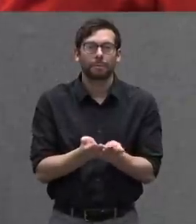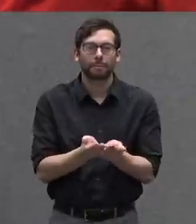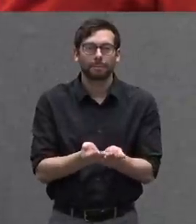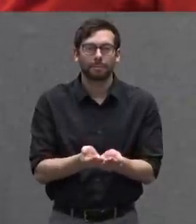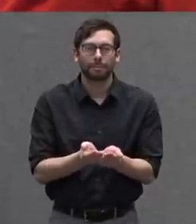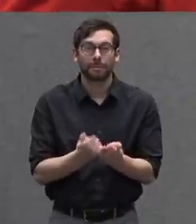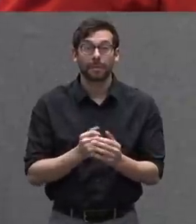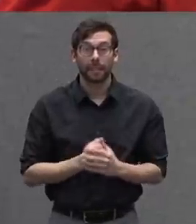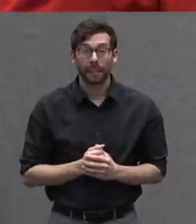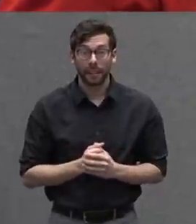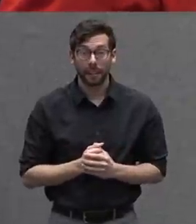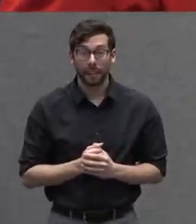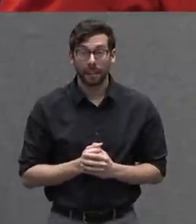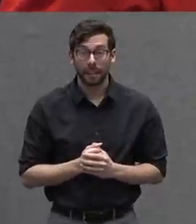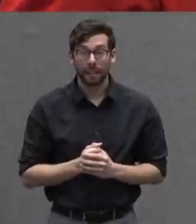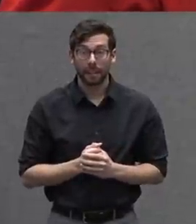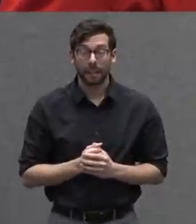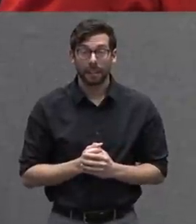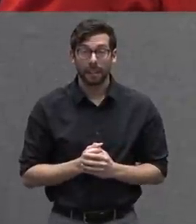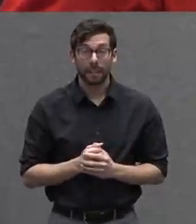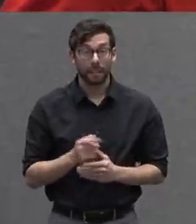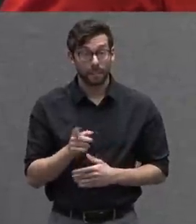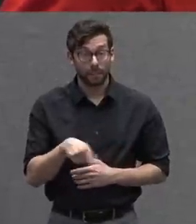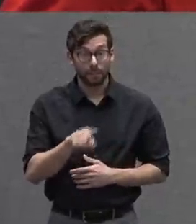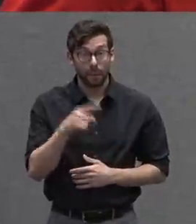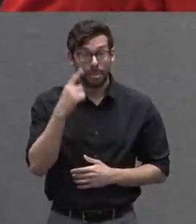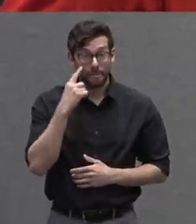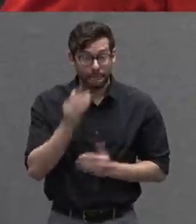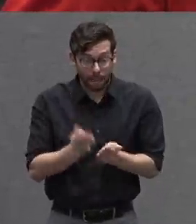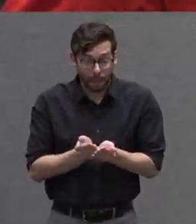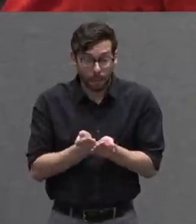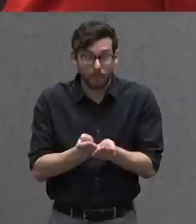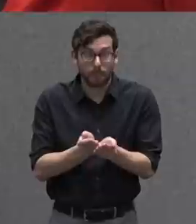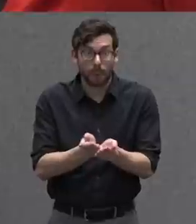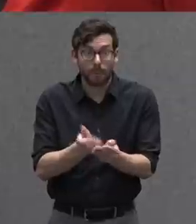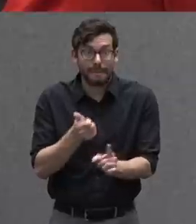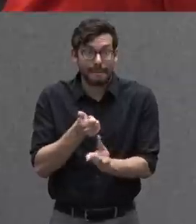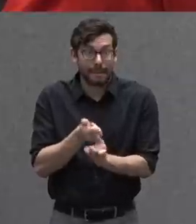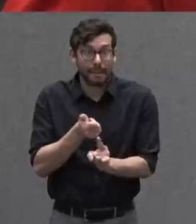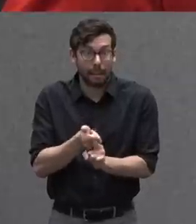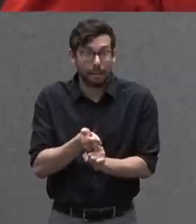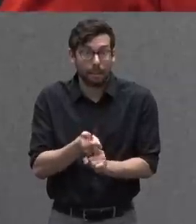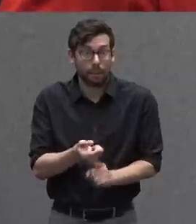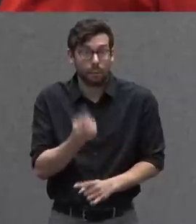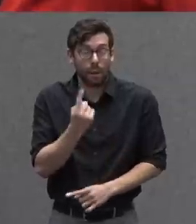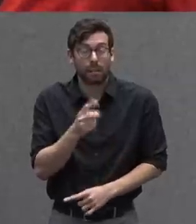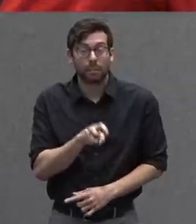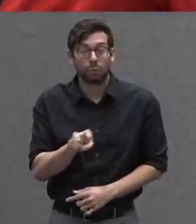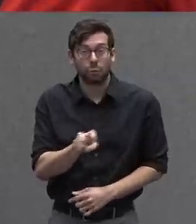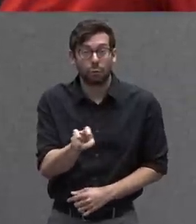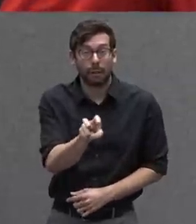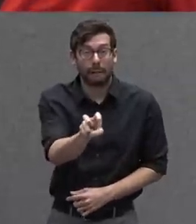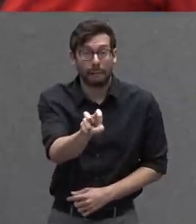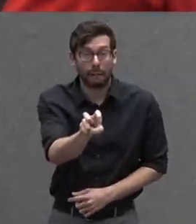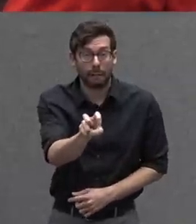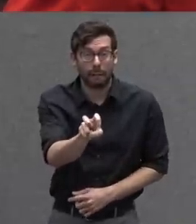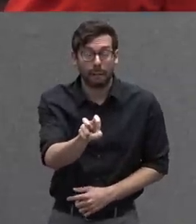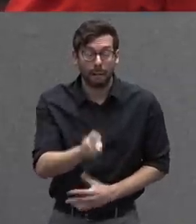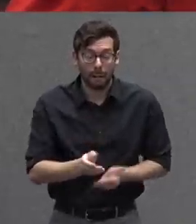Do you think the boat could be its own journey? Do you think the boat could take her on an adventure?